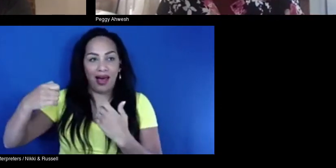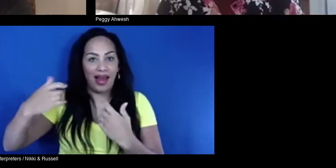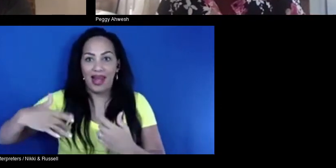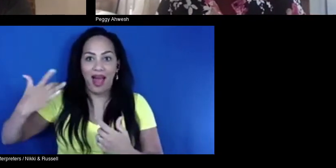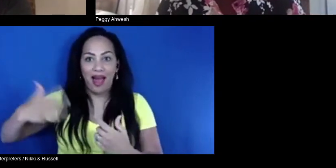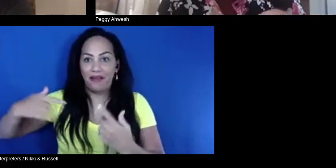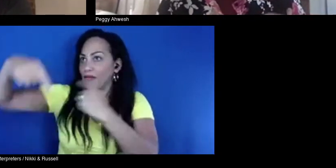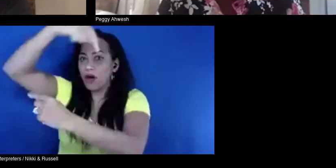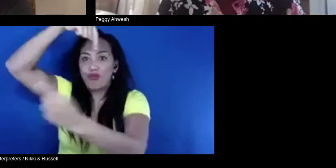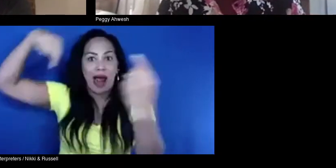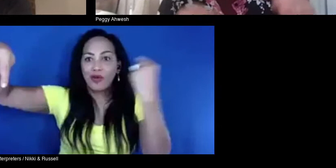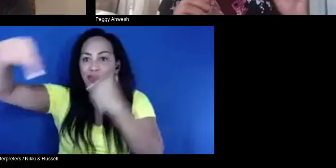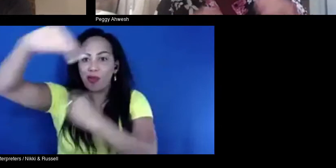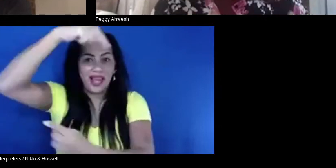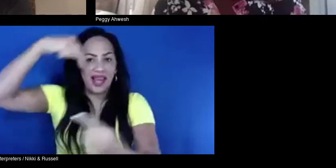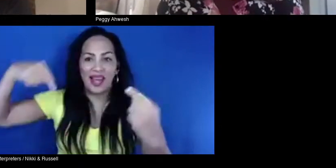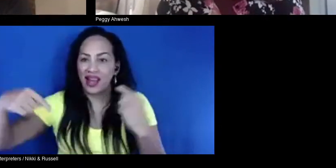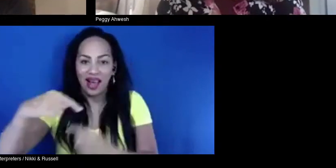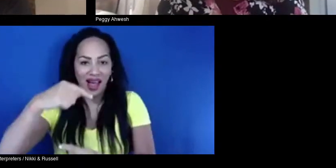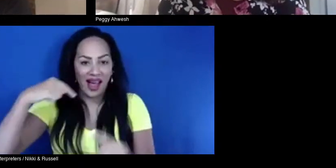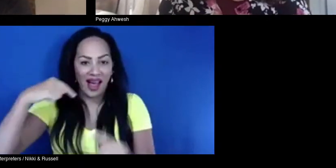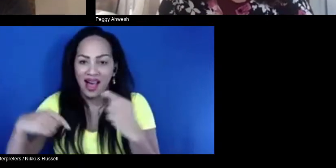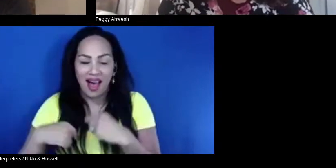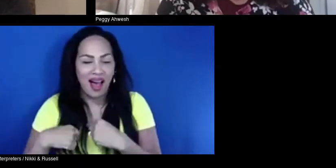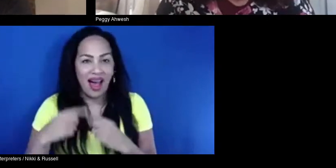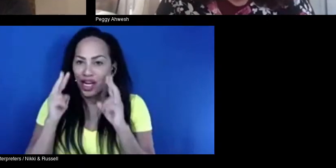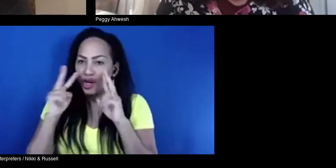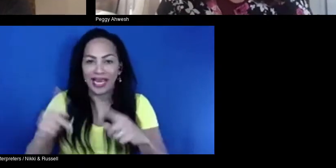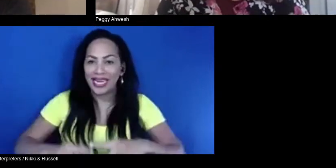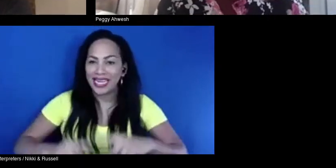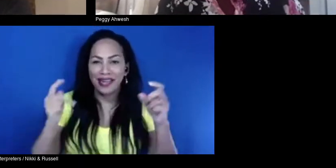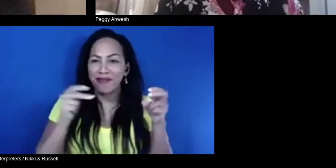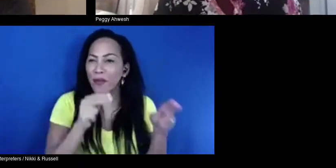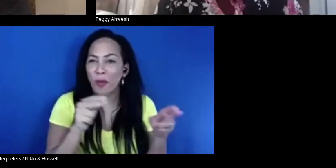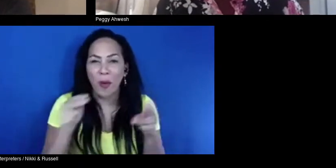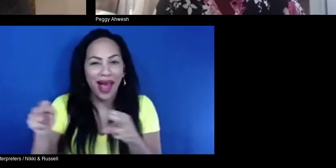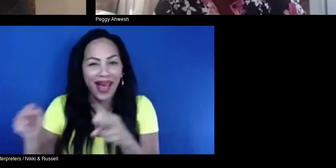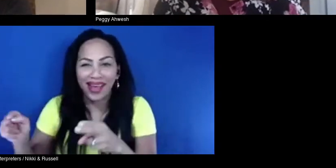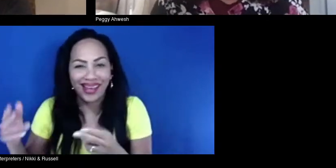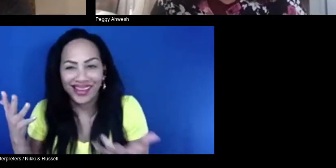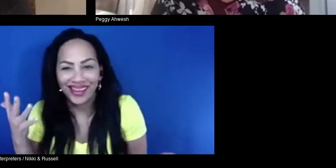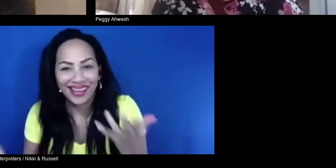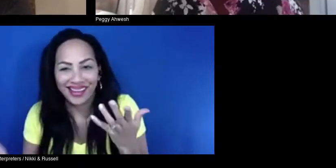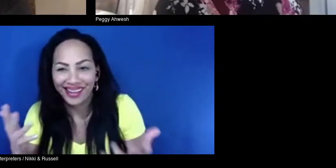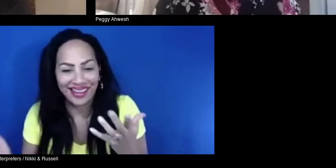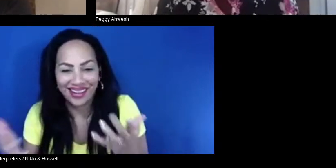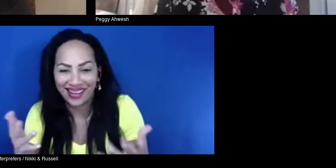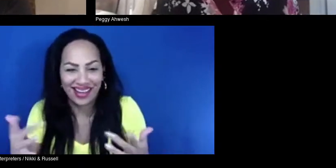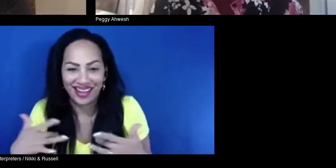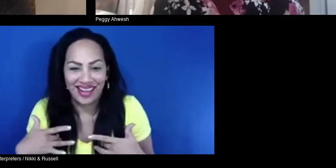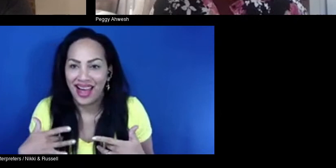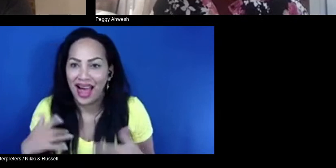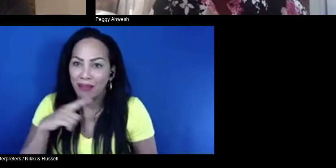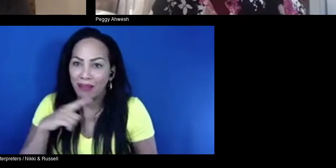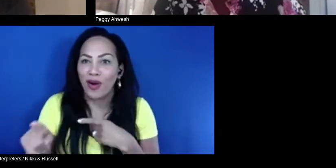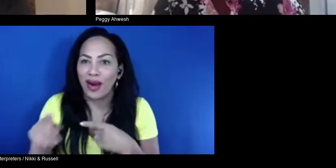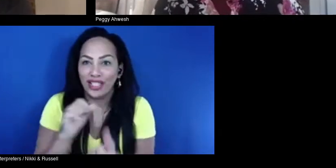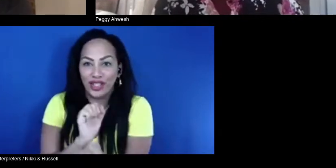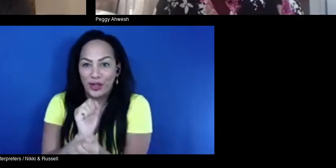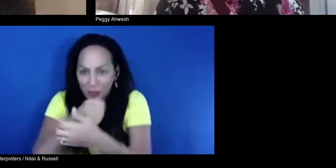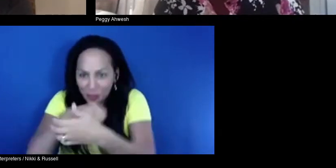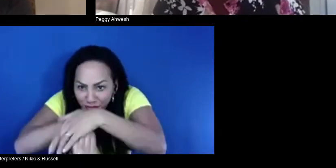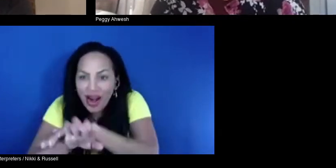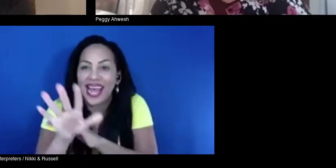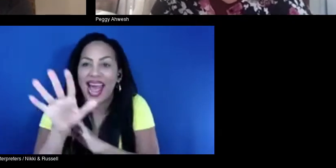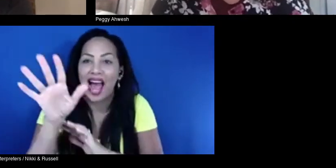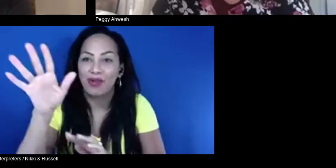my internal mechanisms trying to emancipate out from my